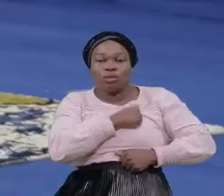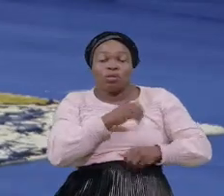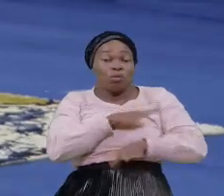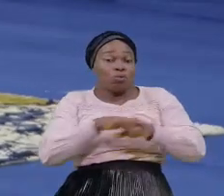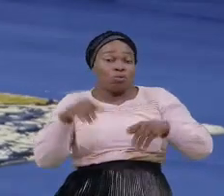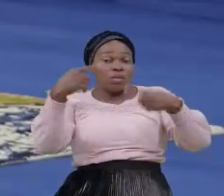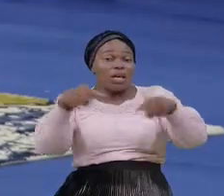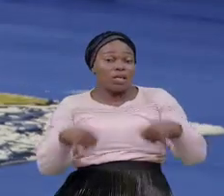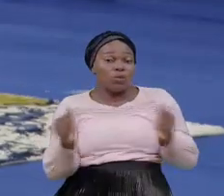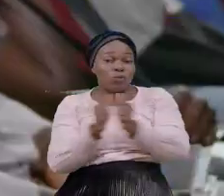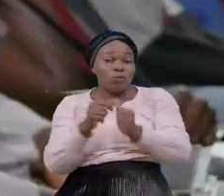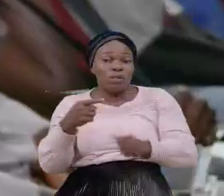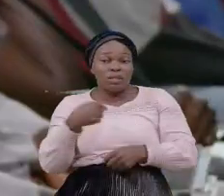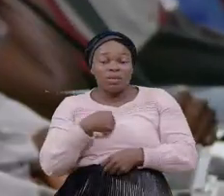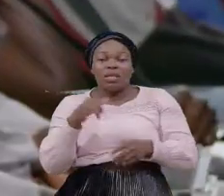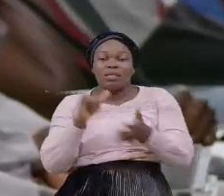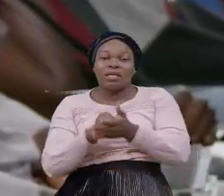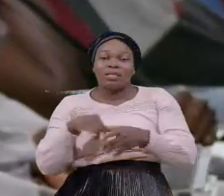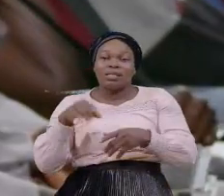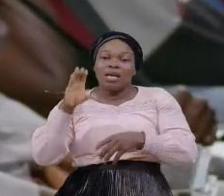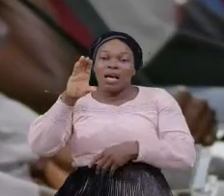Cancer cannot argue with Christ.